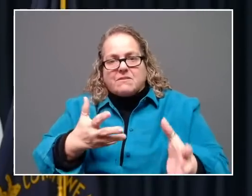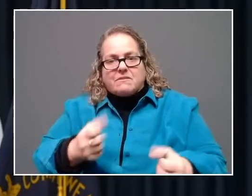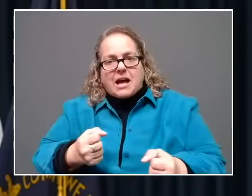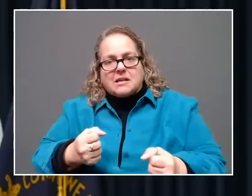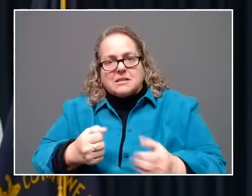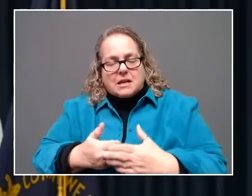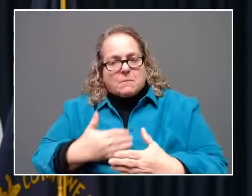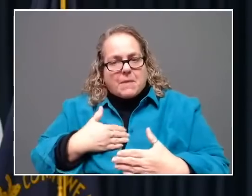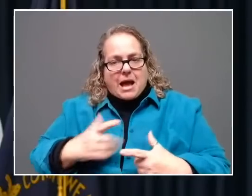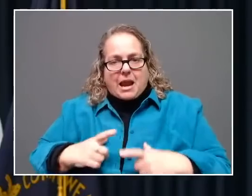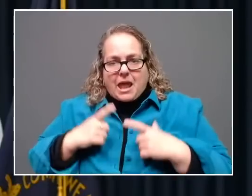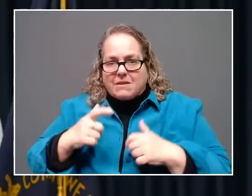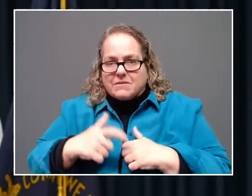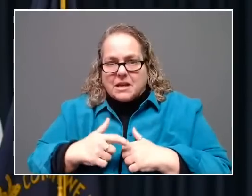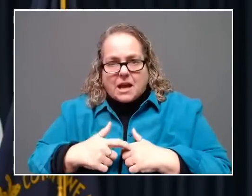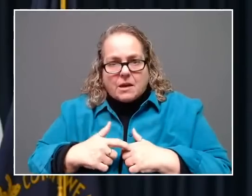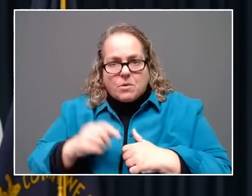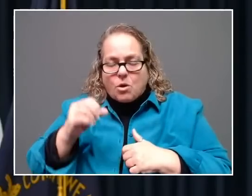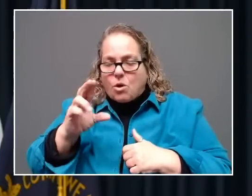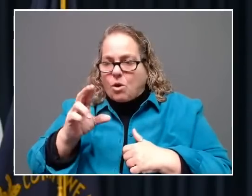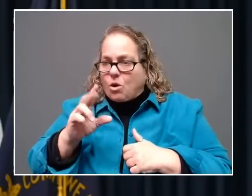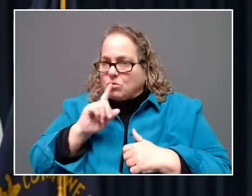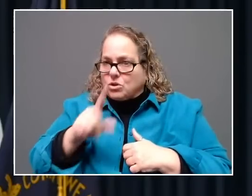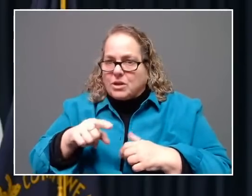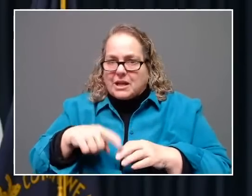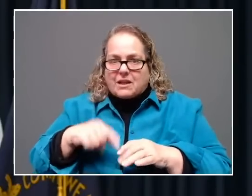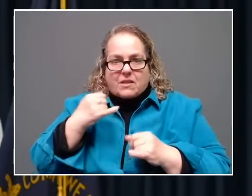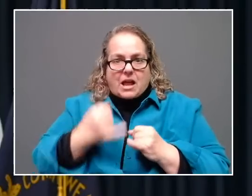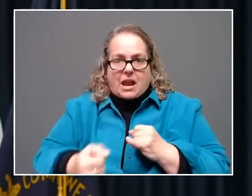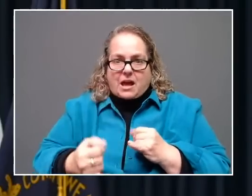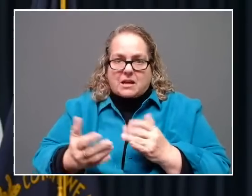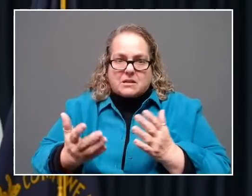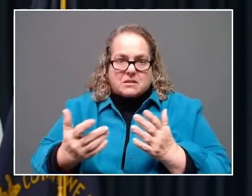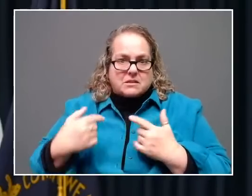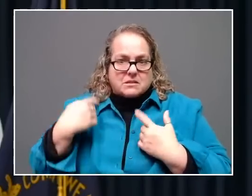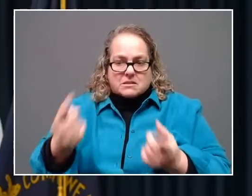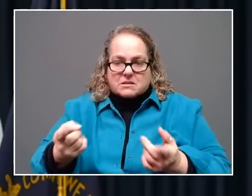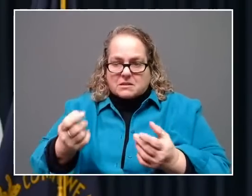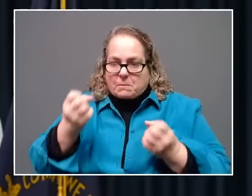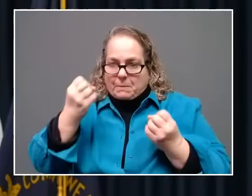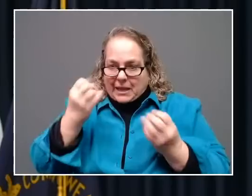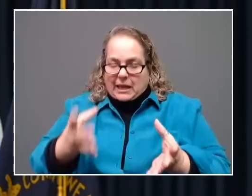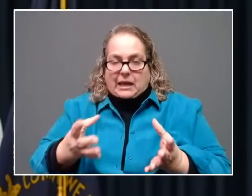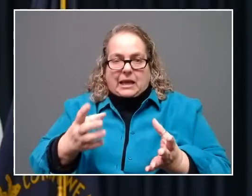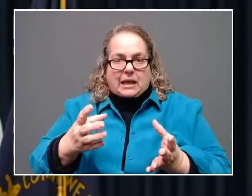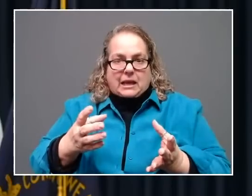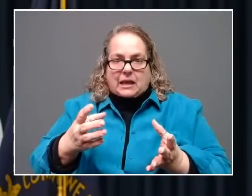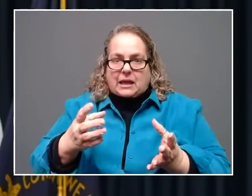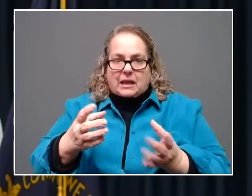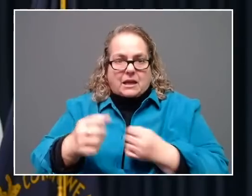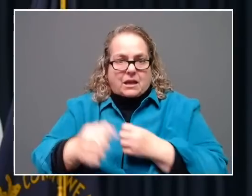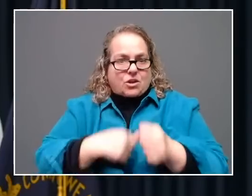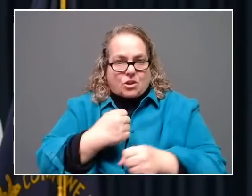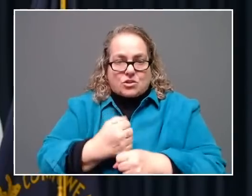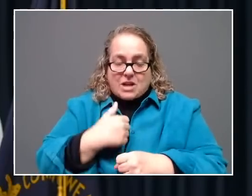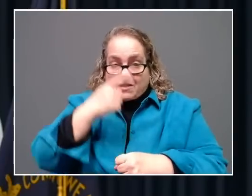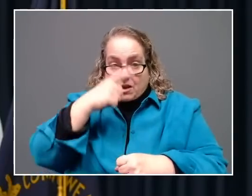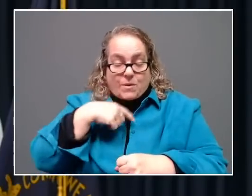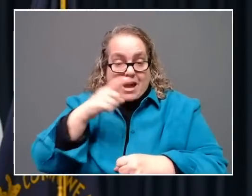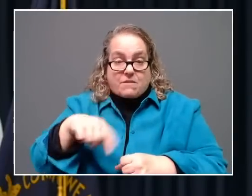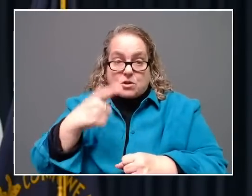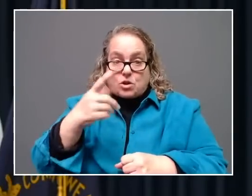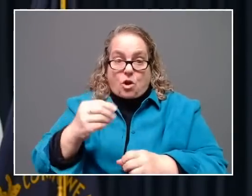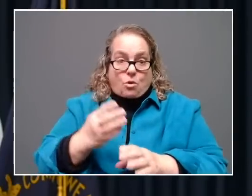lifetime or certainly in the last many decades. I think we'd have to go prior to World War